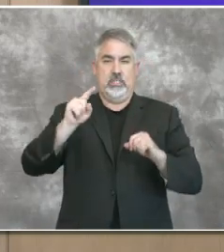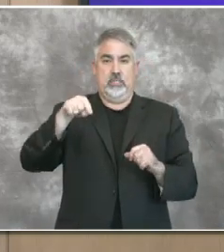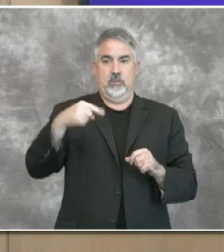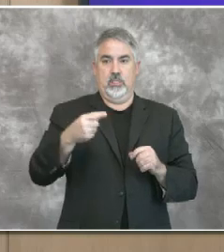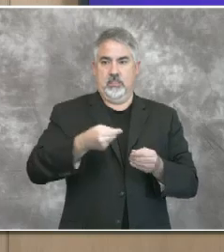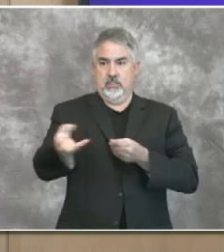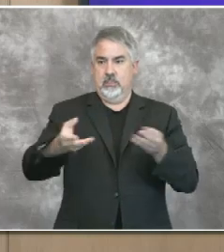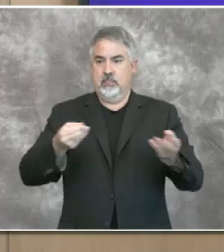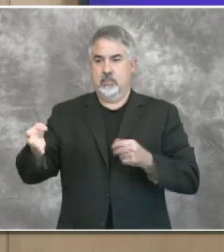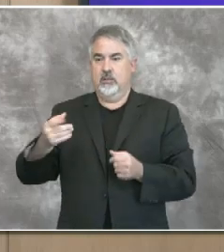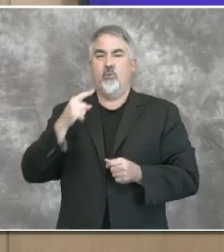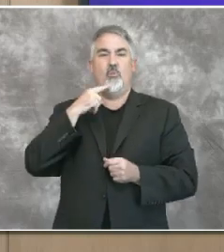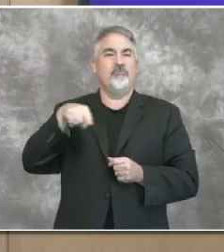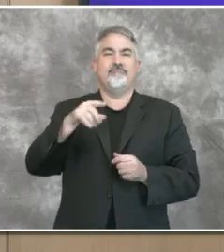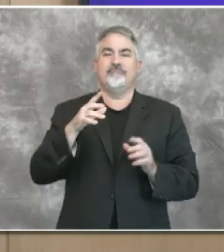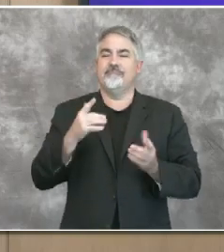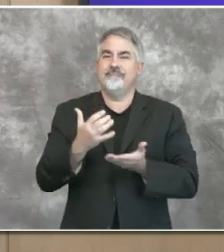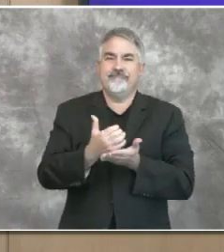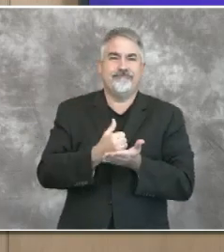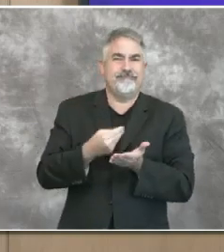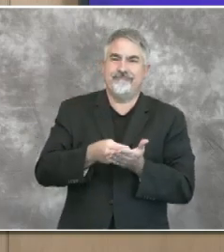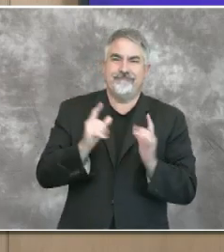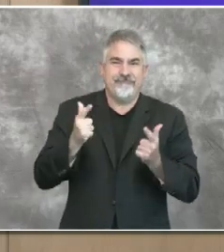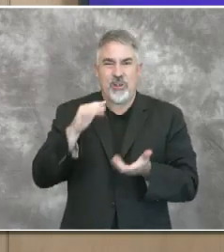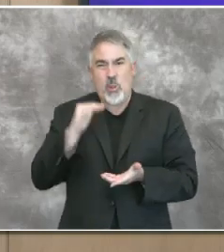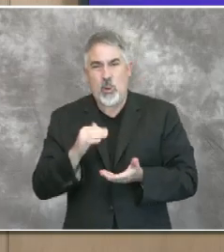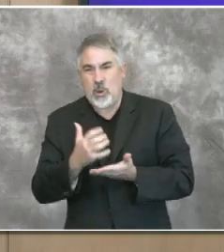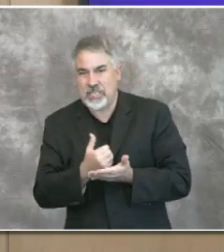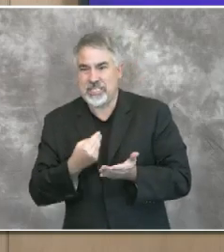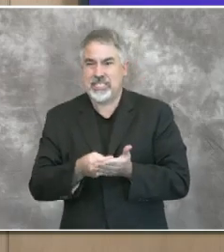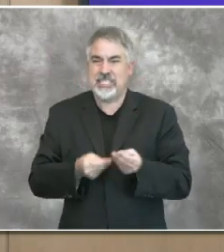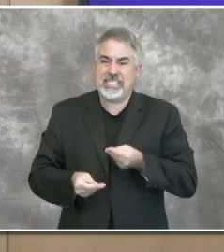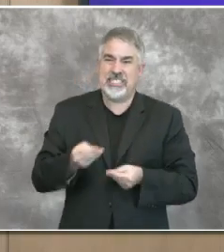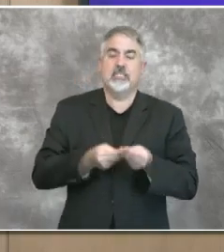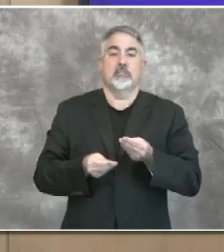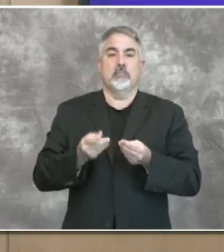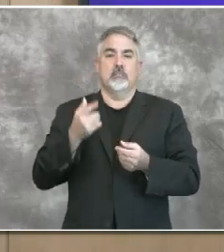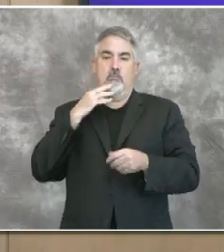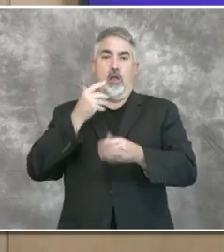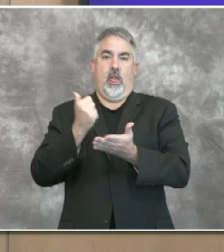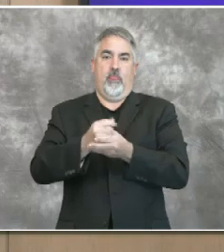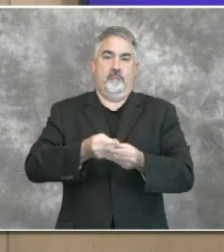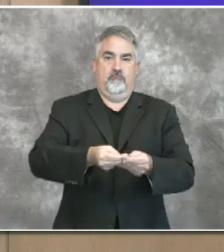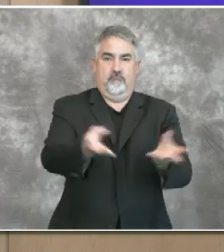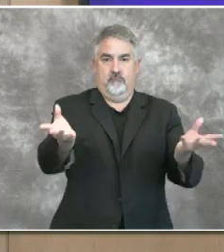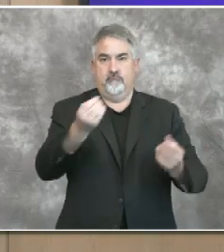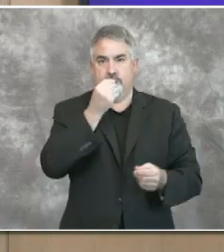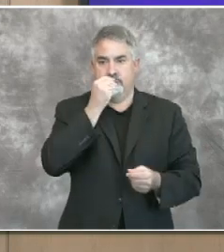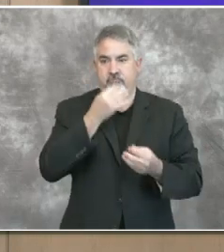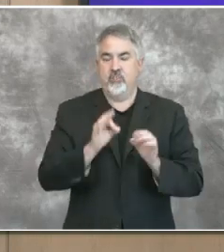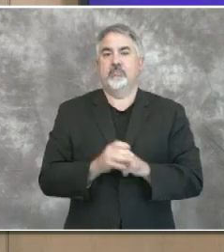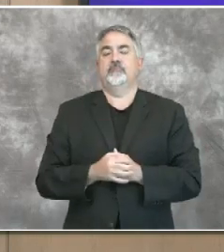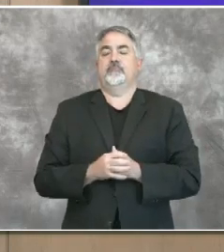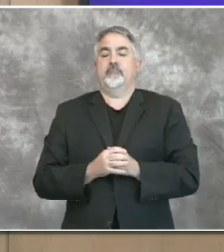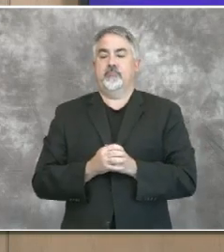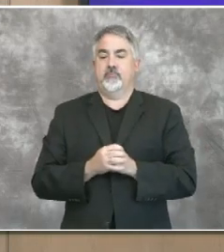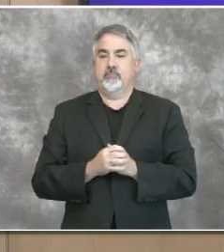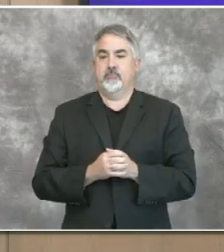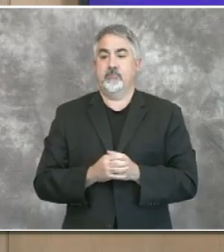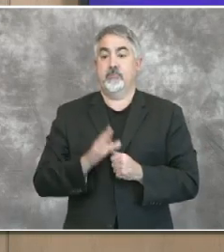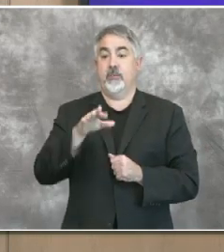low-income families and seniors affected by the COVID-19 virus. The food distribution will